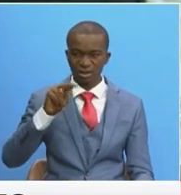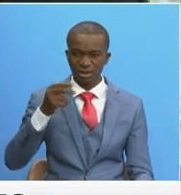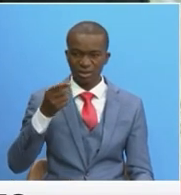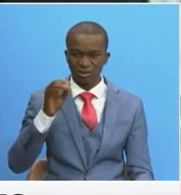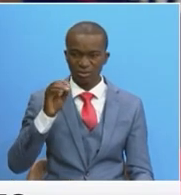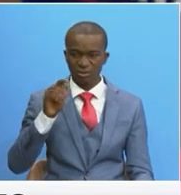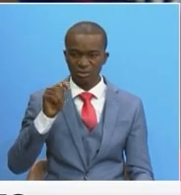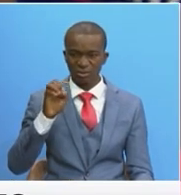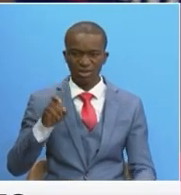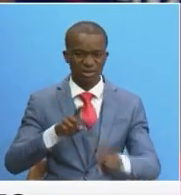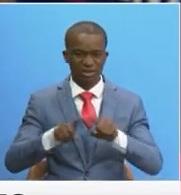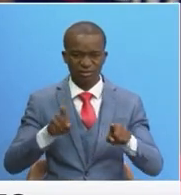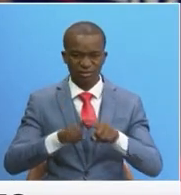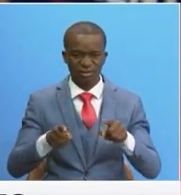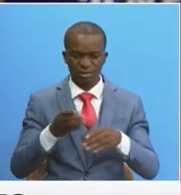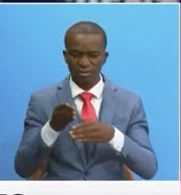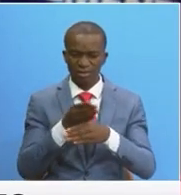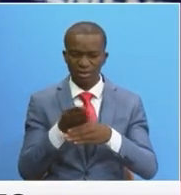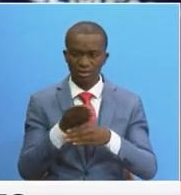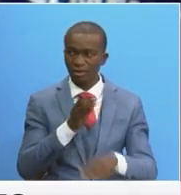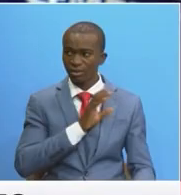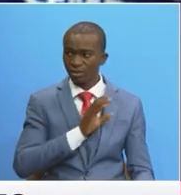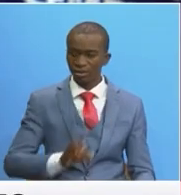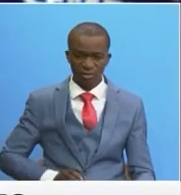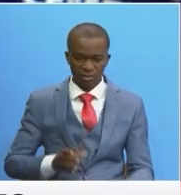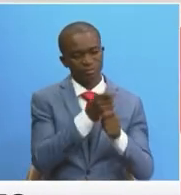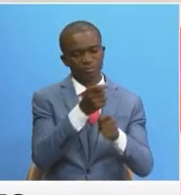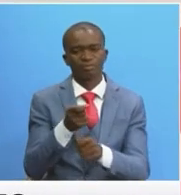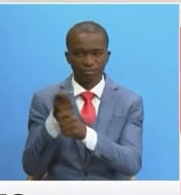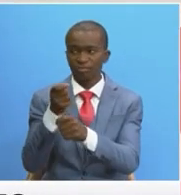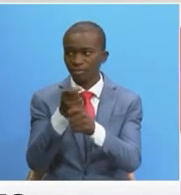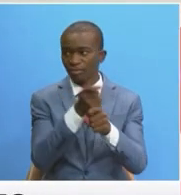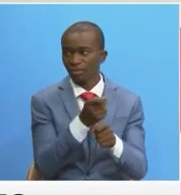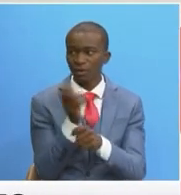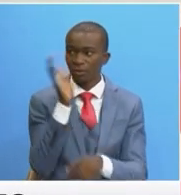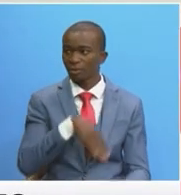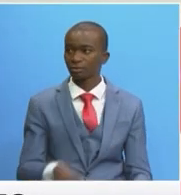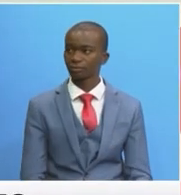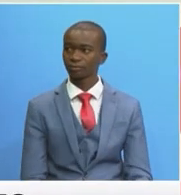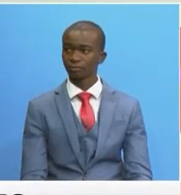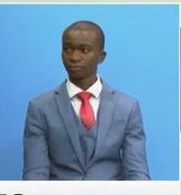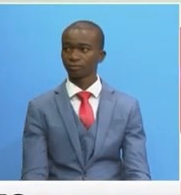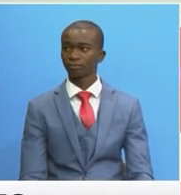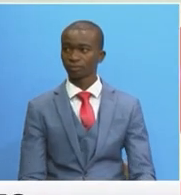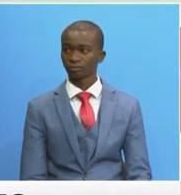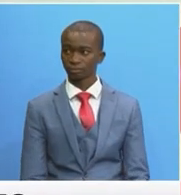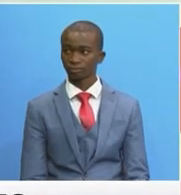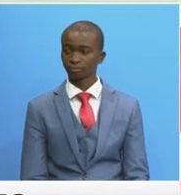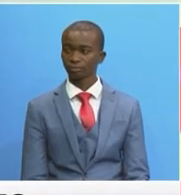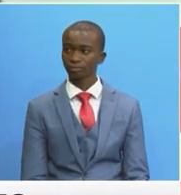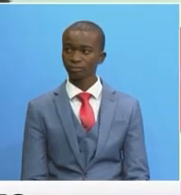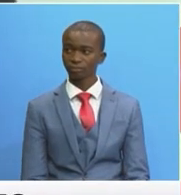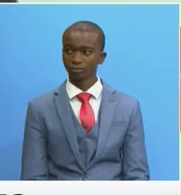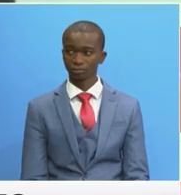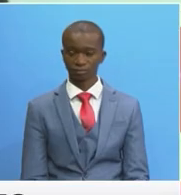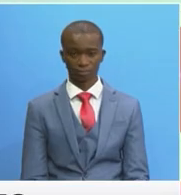Chichetekelo, East West Construction received this year's award. The singular honor of being recognized as the